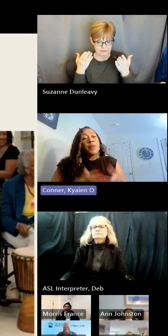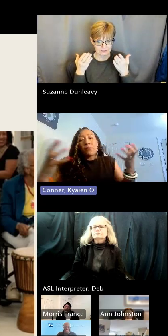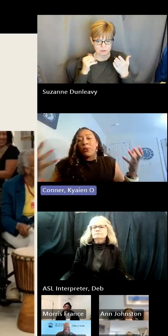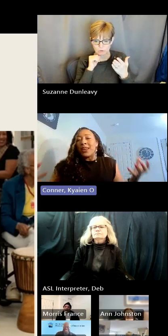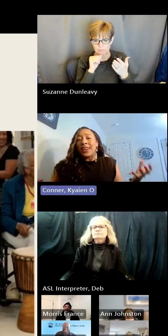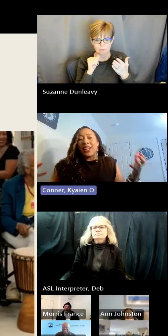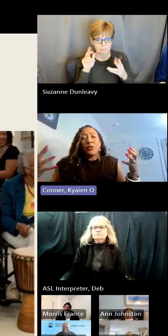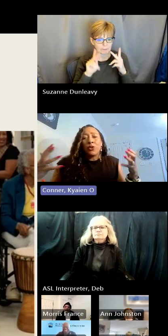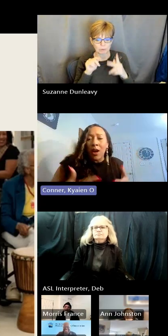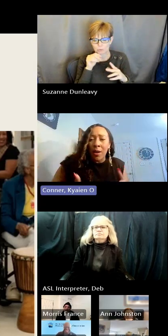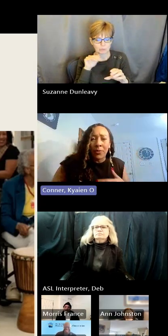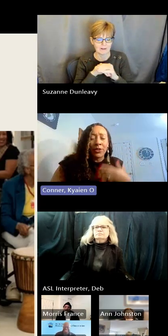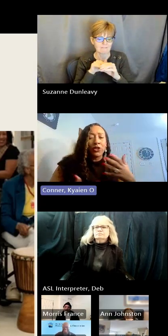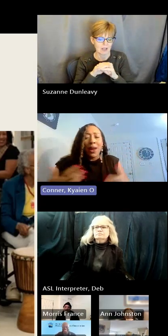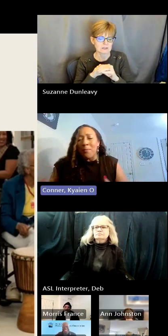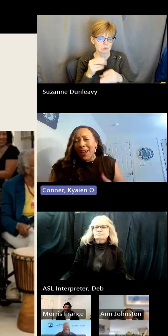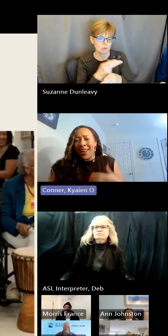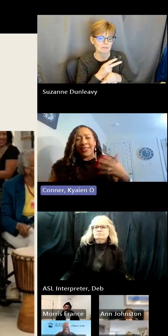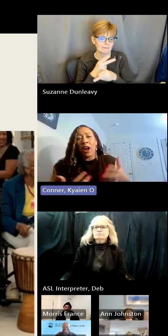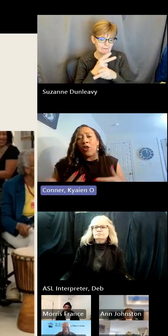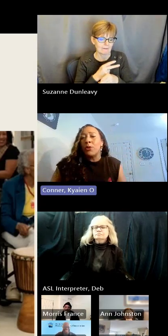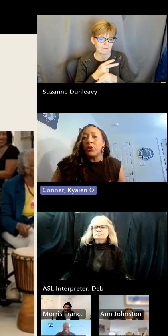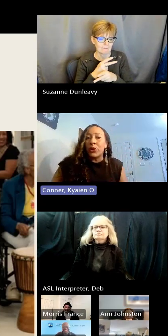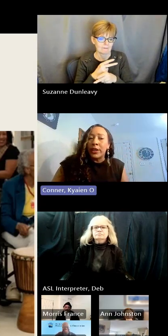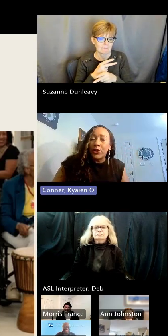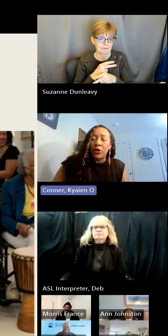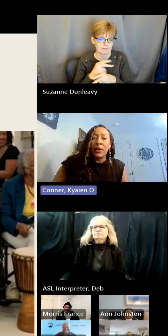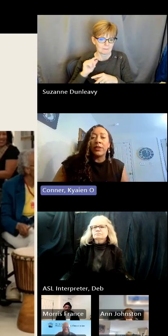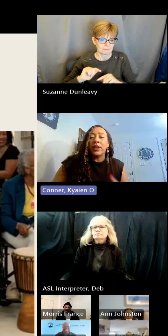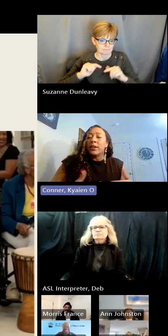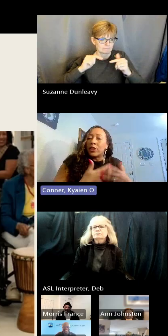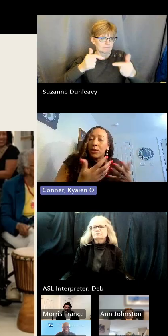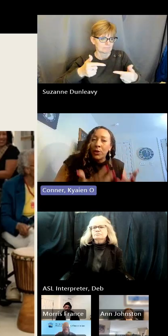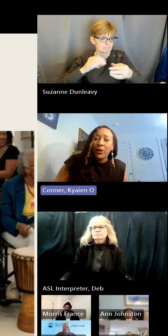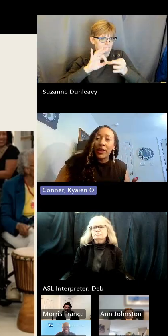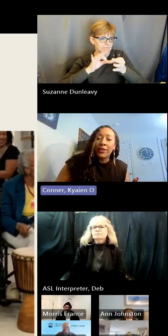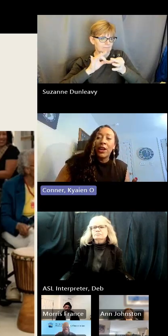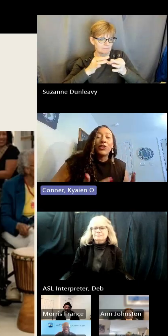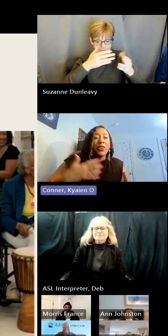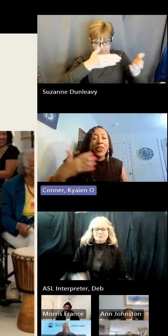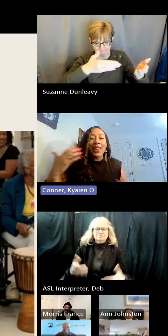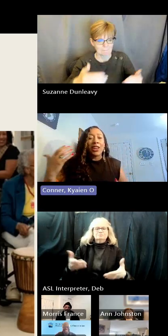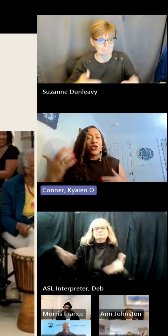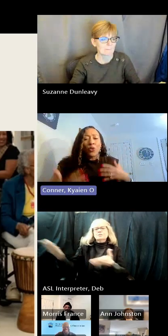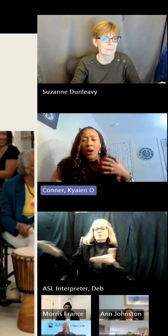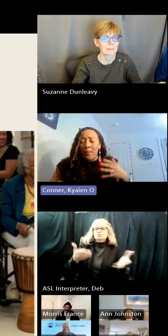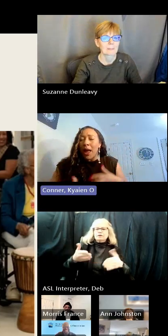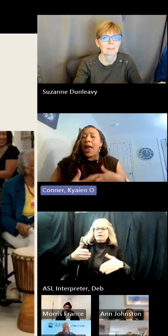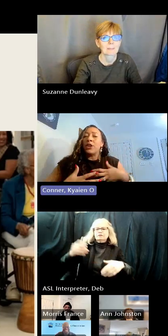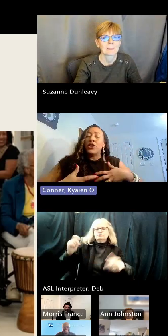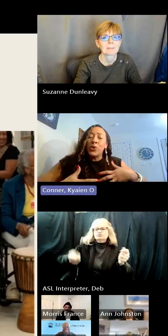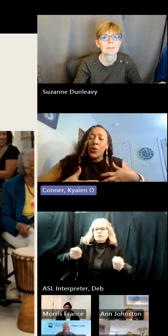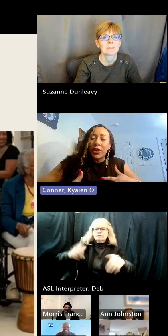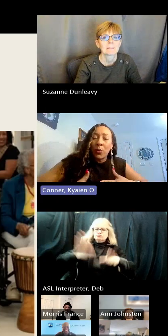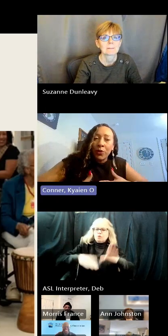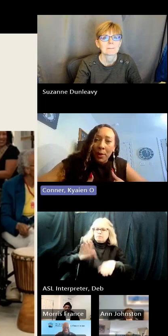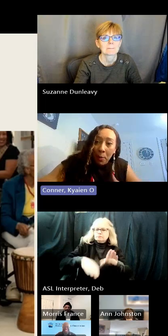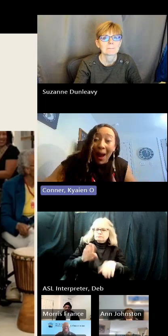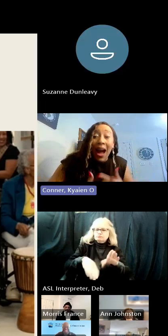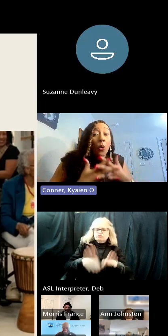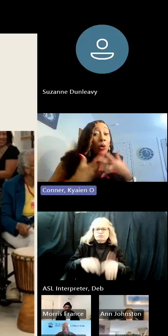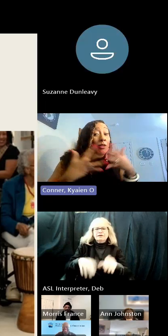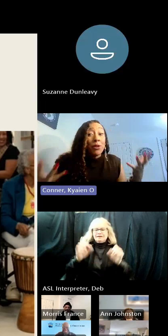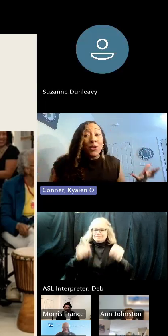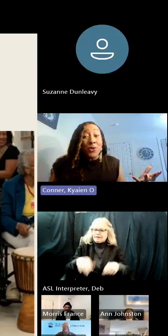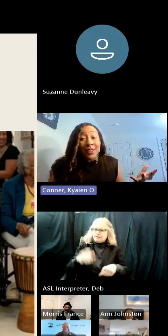care, and bringing in drums, djembes, and other musical instruments to communities so that they can drum and use